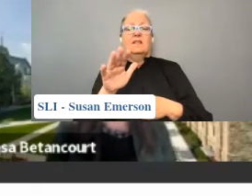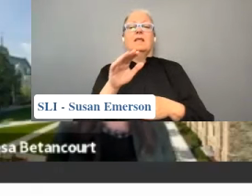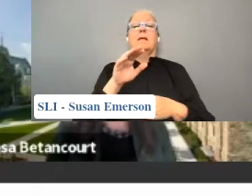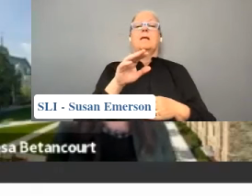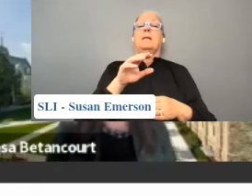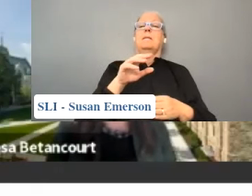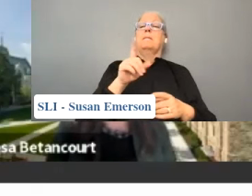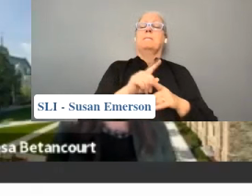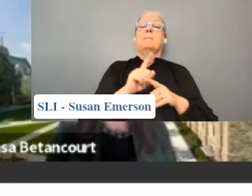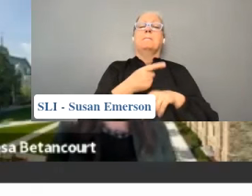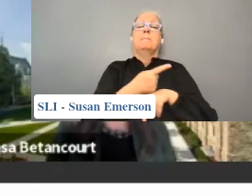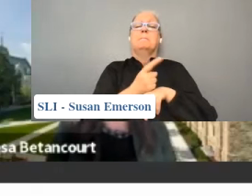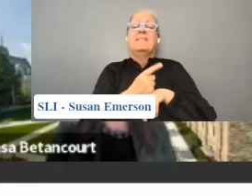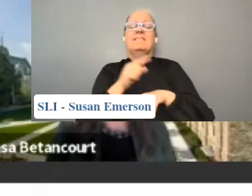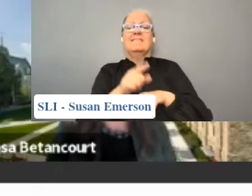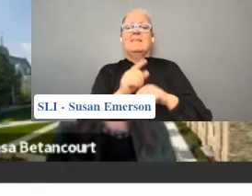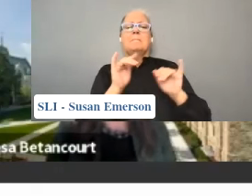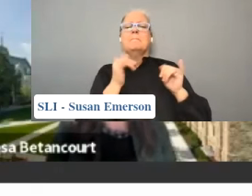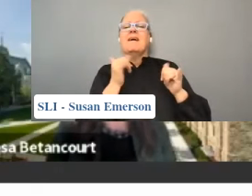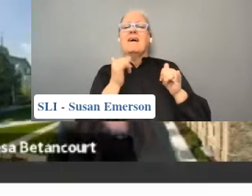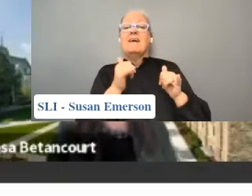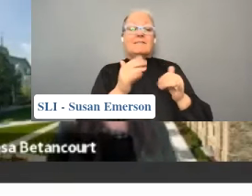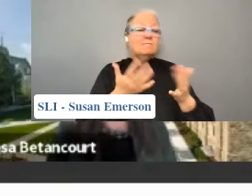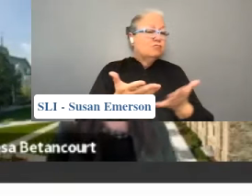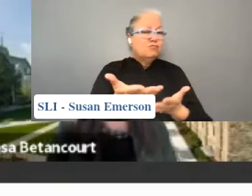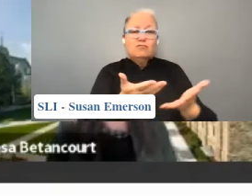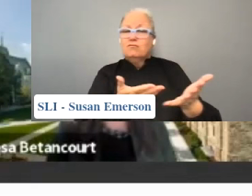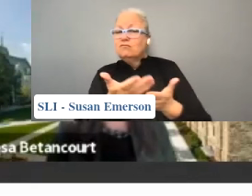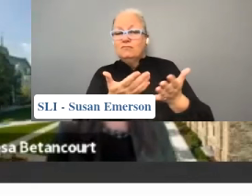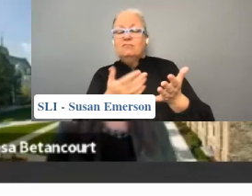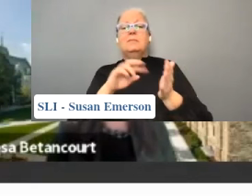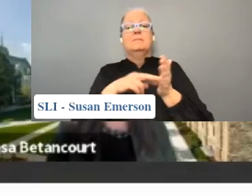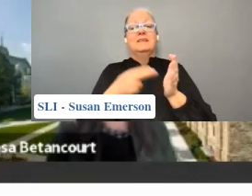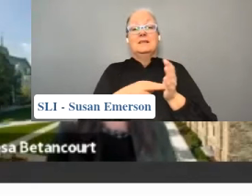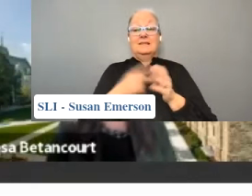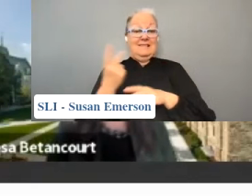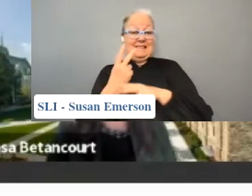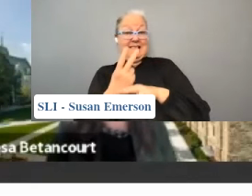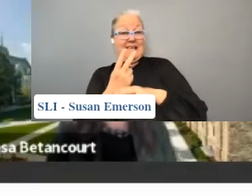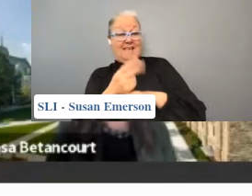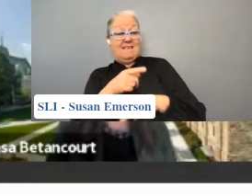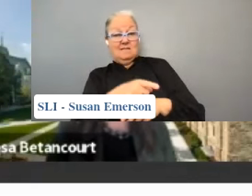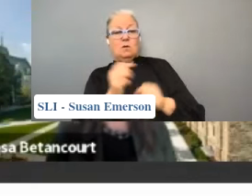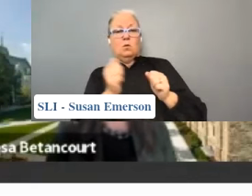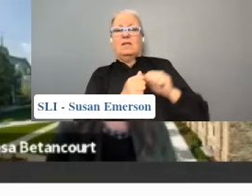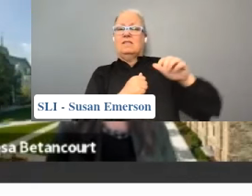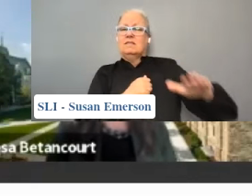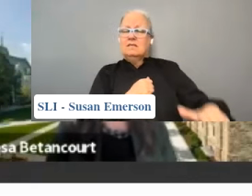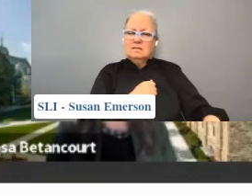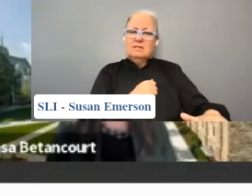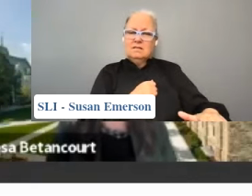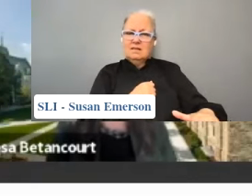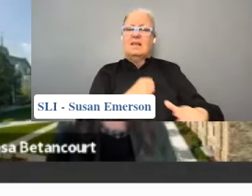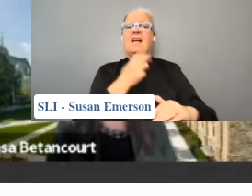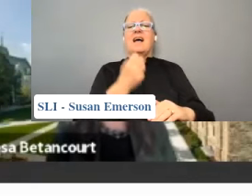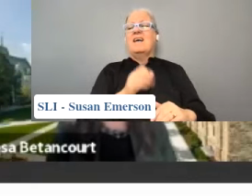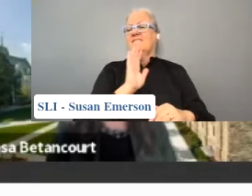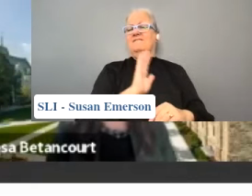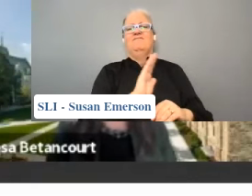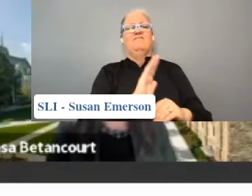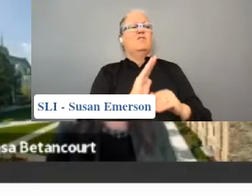visitor that involves interaction of the caregivers with their young child using homemade toys that are